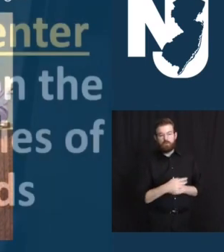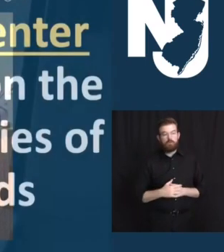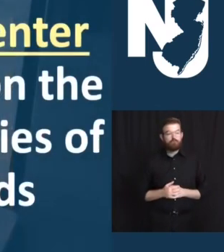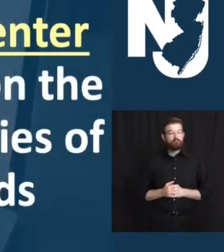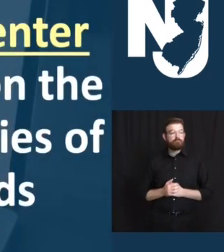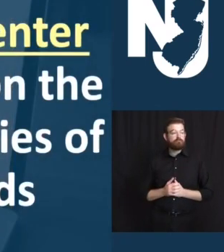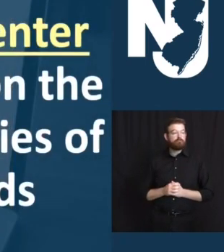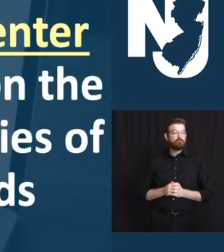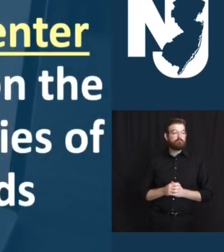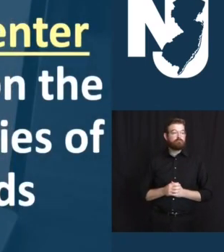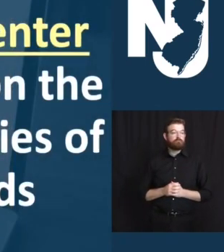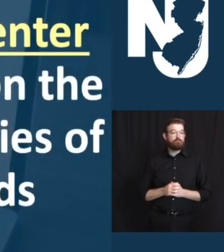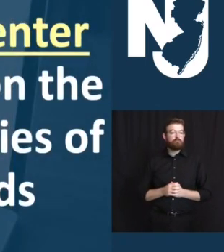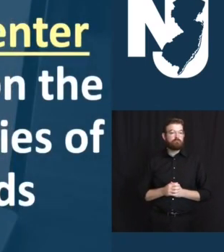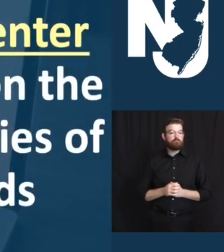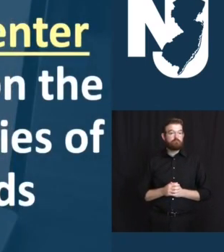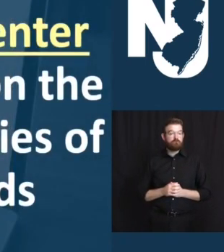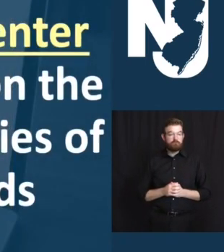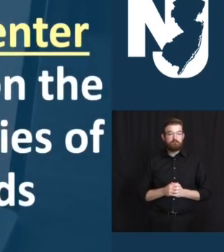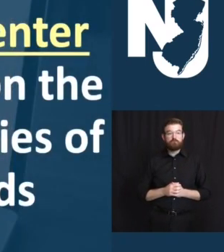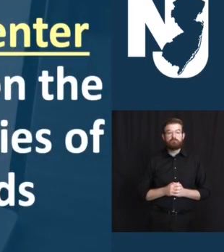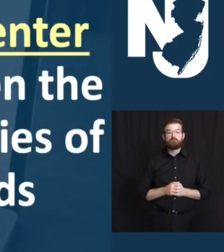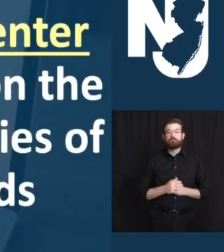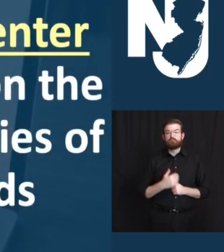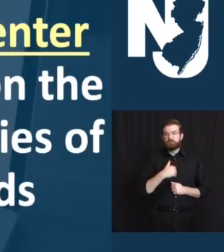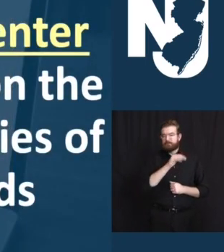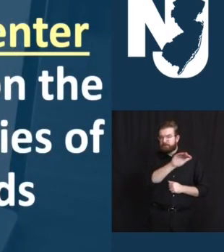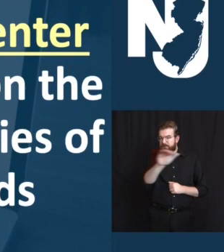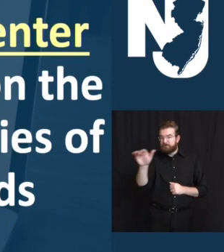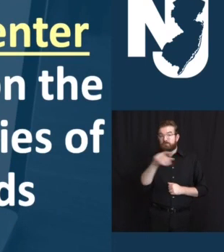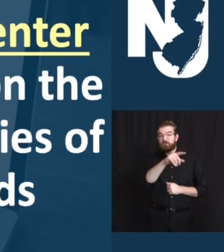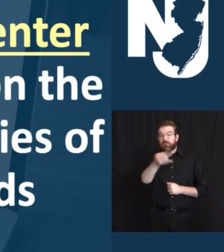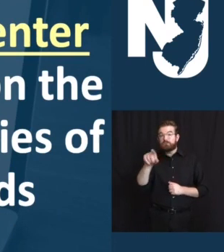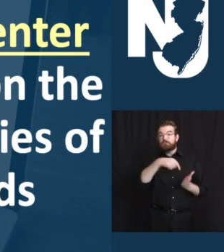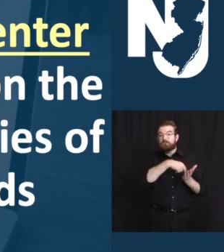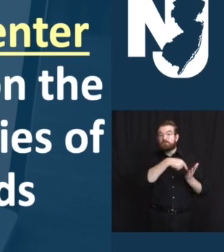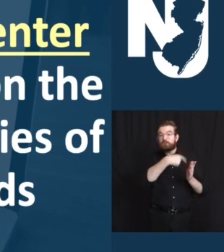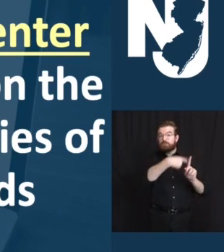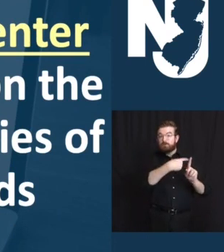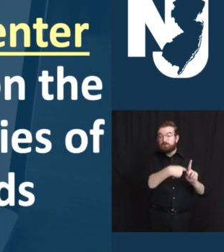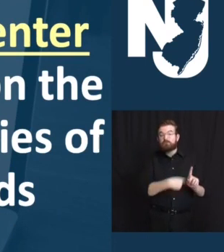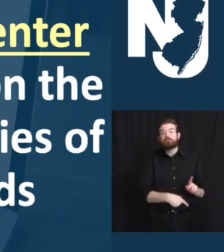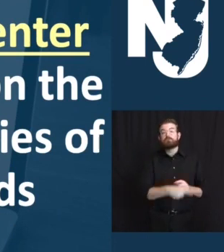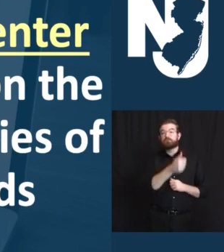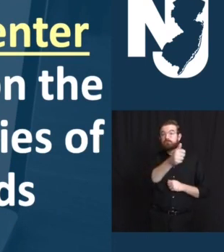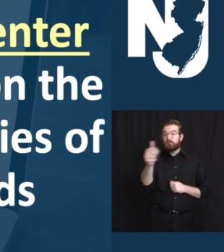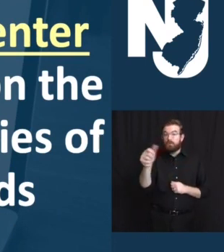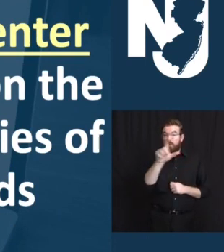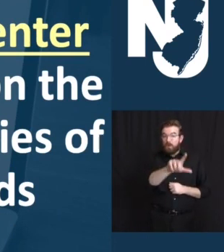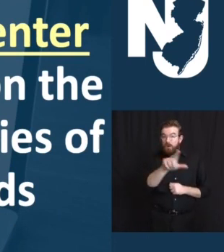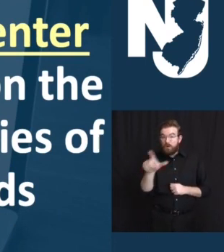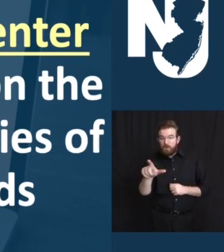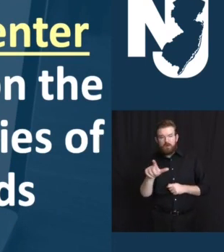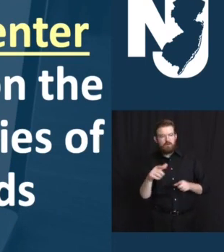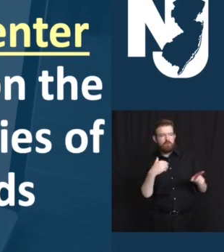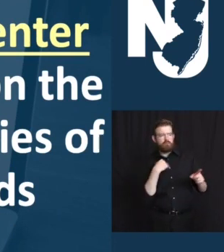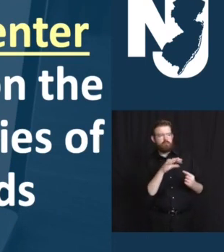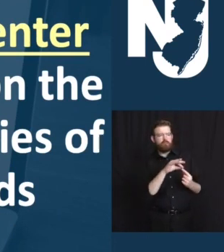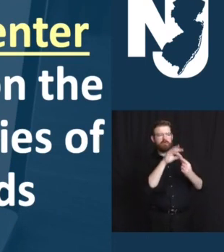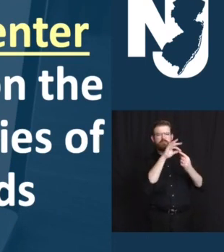to all renters and landlords, we have set up a standalone page on our information hub, and you can see it right